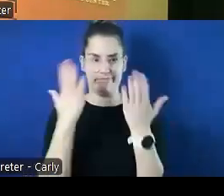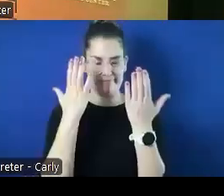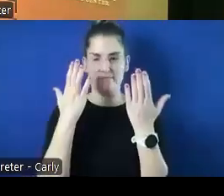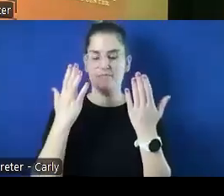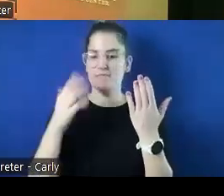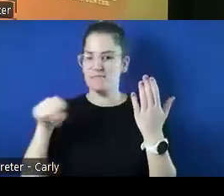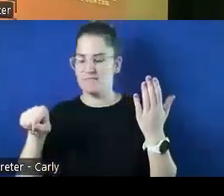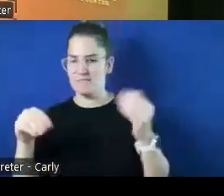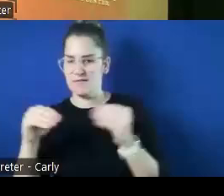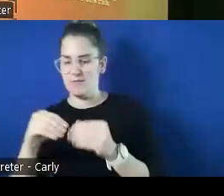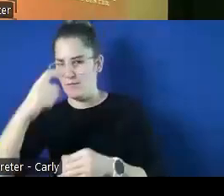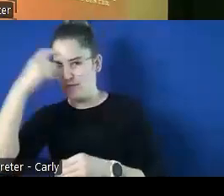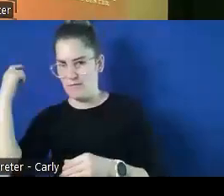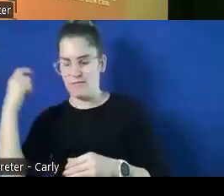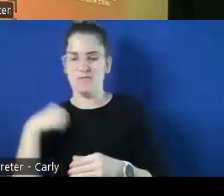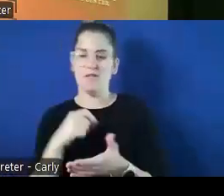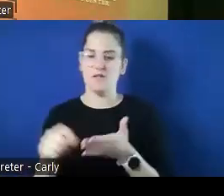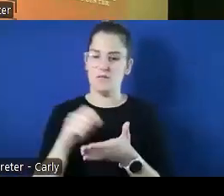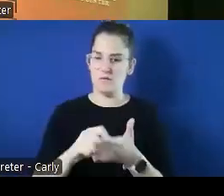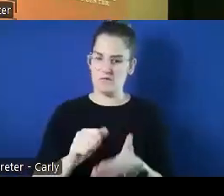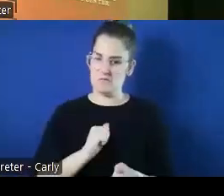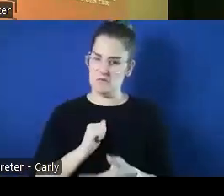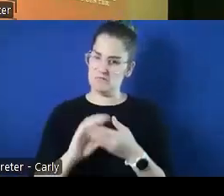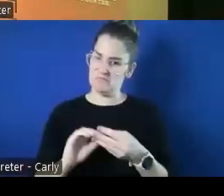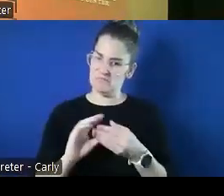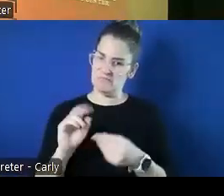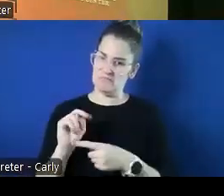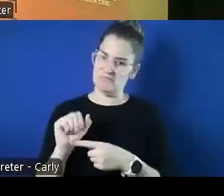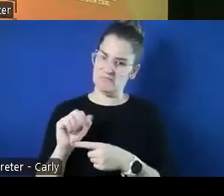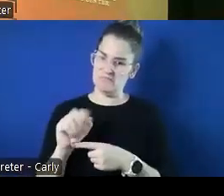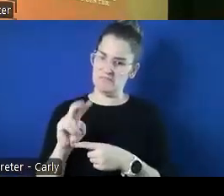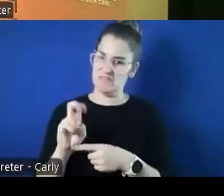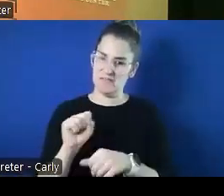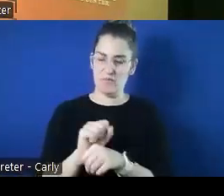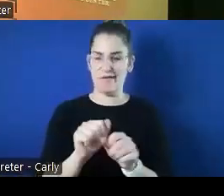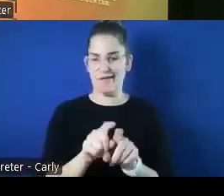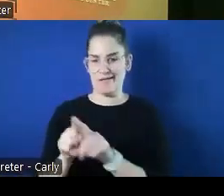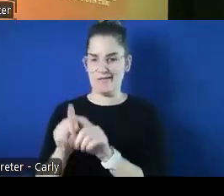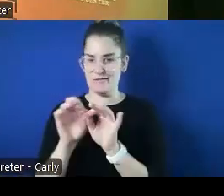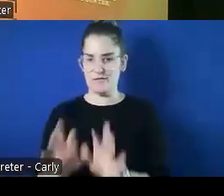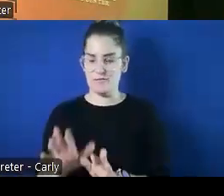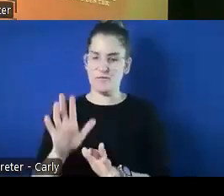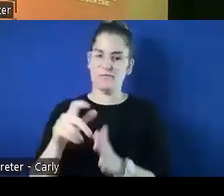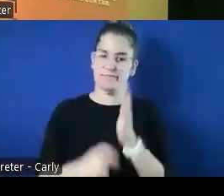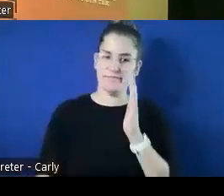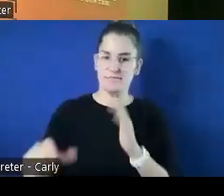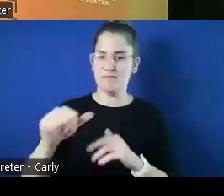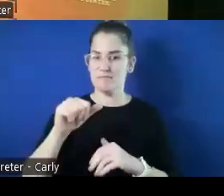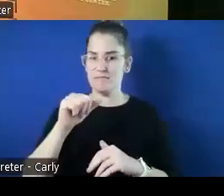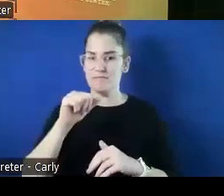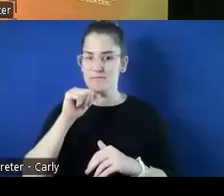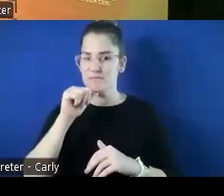institution. I wrote a personal narrative of my differing experiences working as an interpreter and provider in an article titled, "Don't Mute the